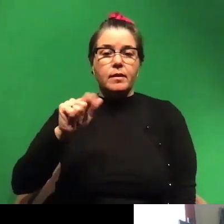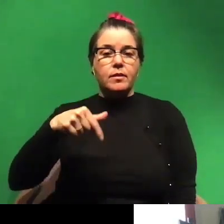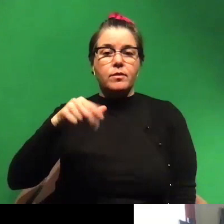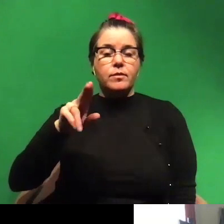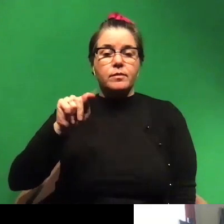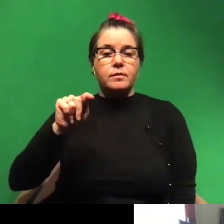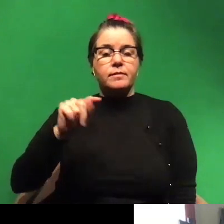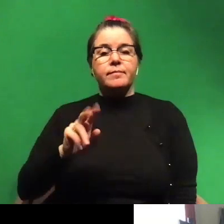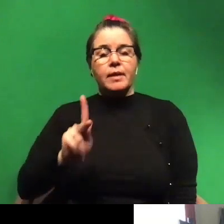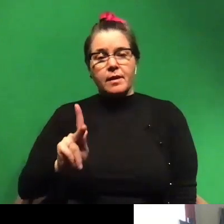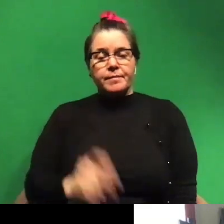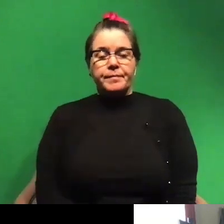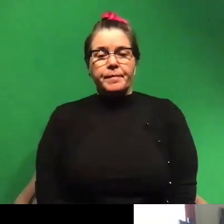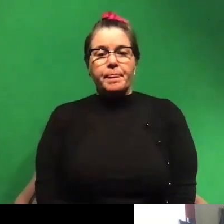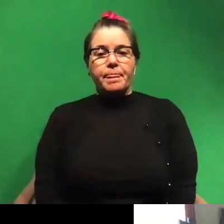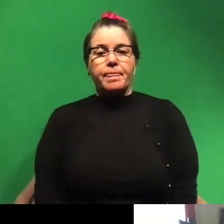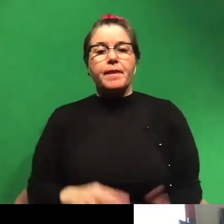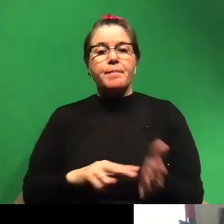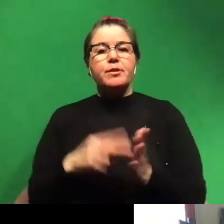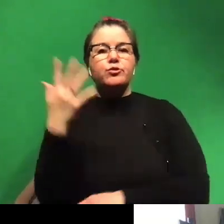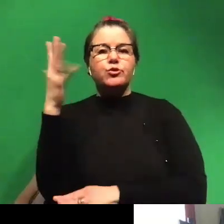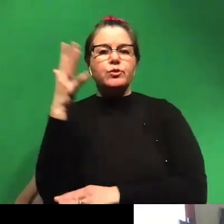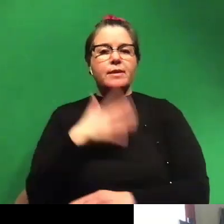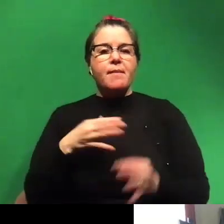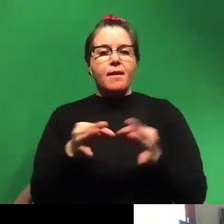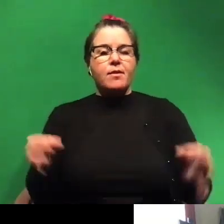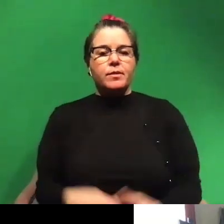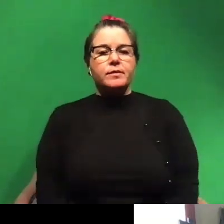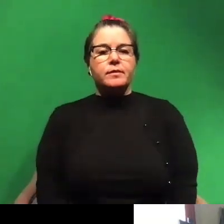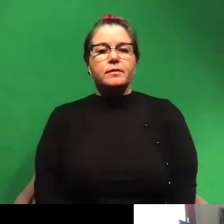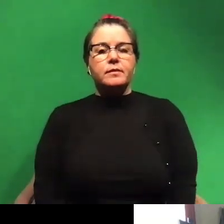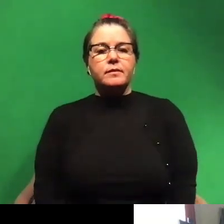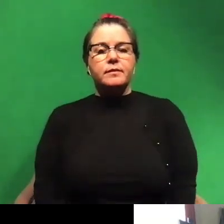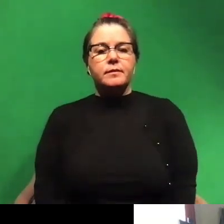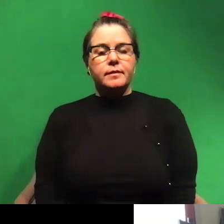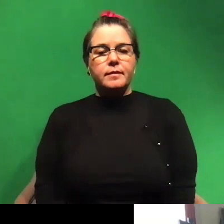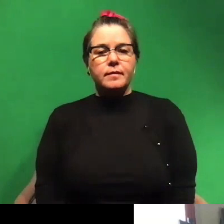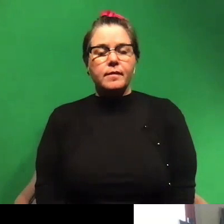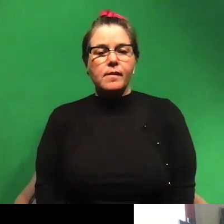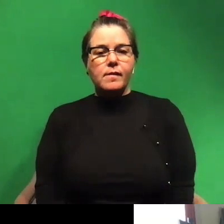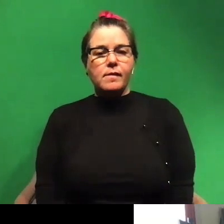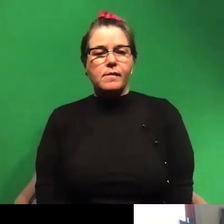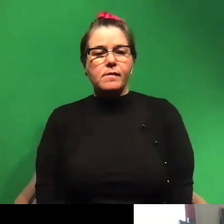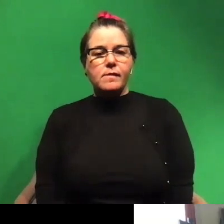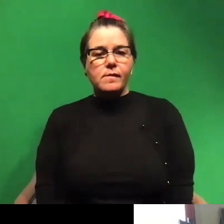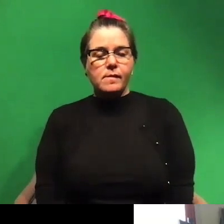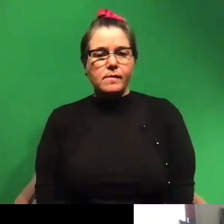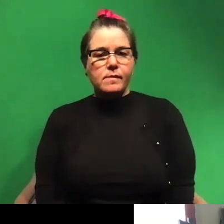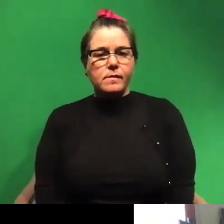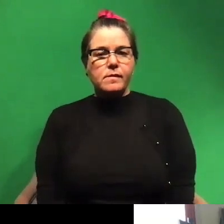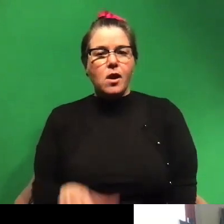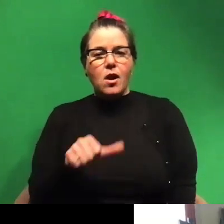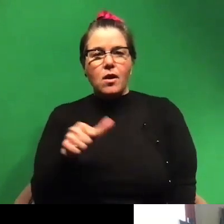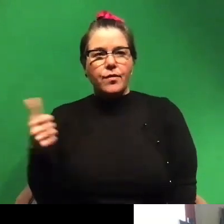Napaaqtuk. That means tree in my language, and that's my Inupiaq name. Other than that, I don't really have